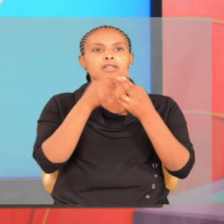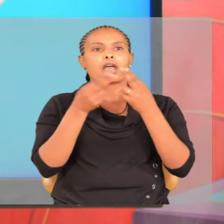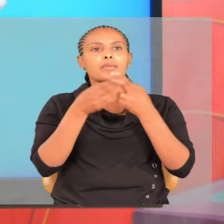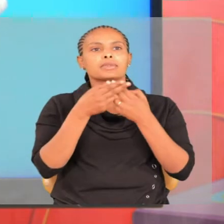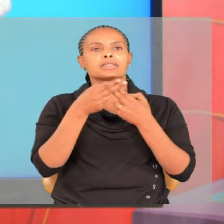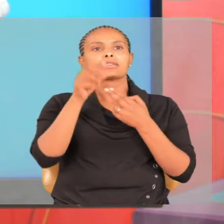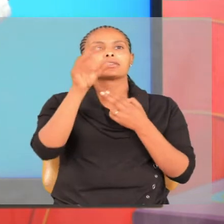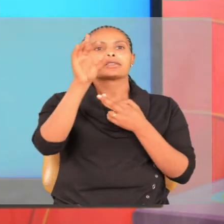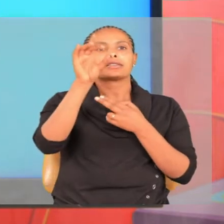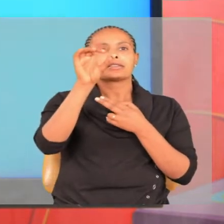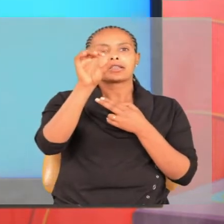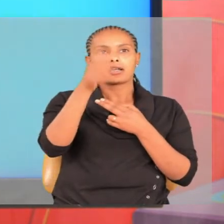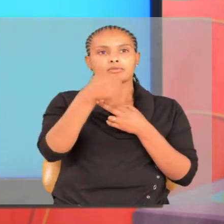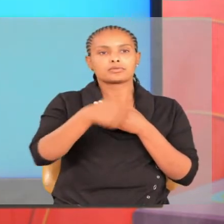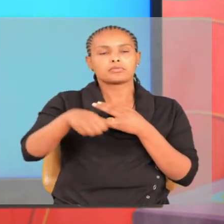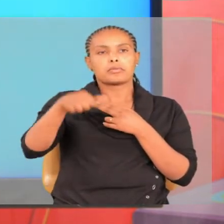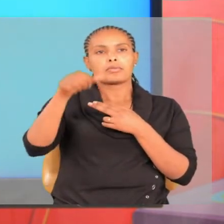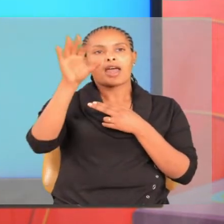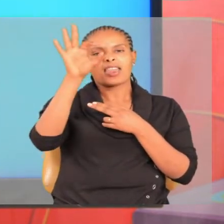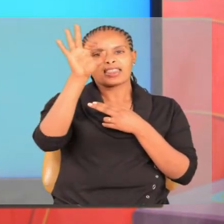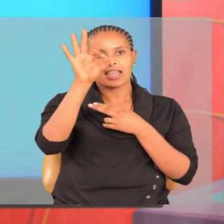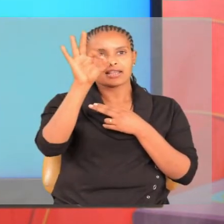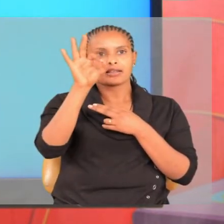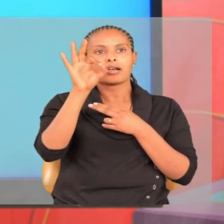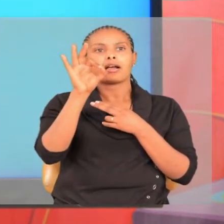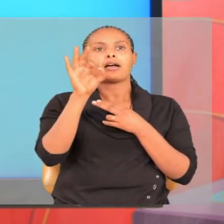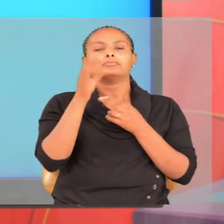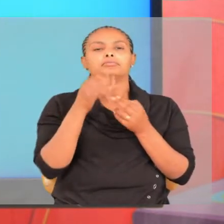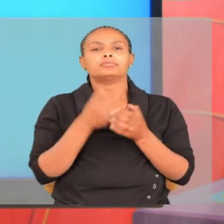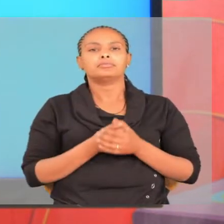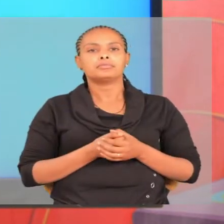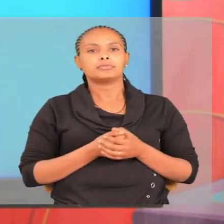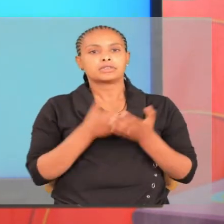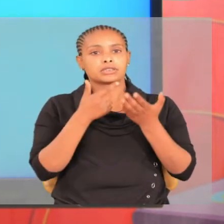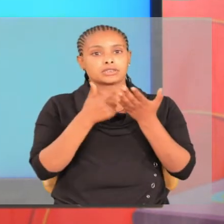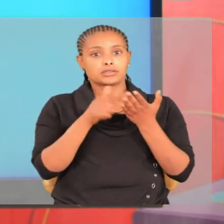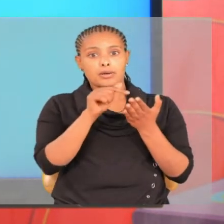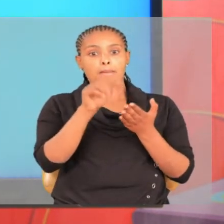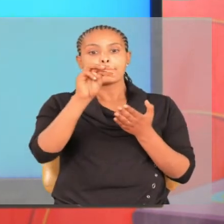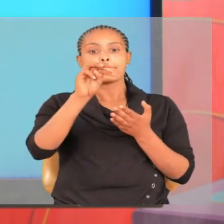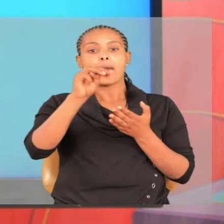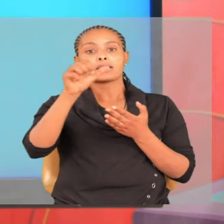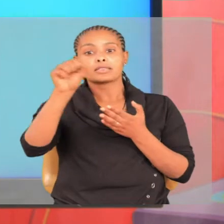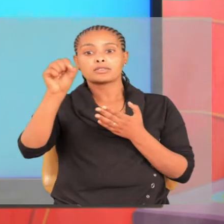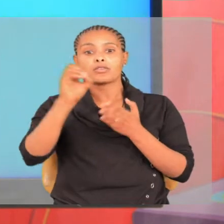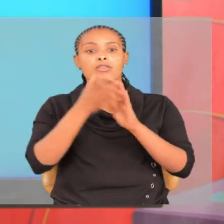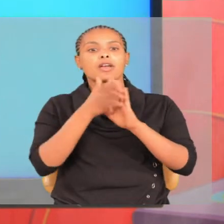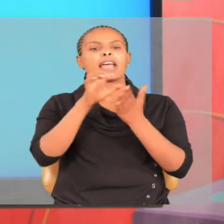minus 19 coulomb. Now, from this mass of an electron